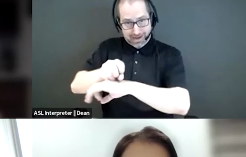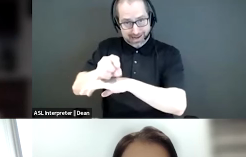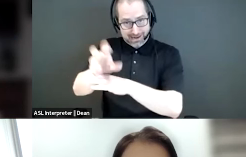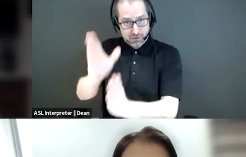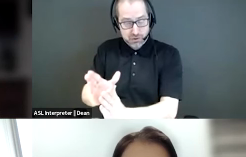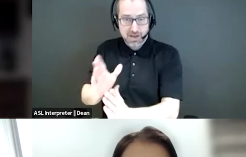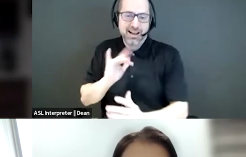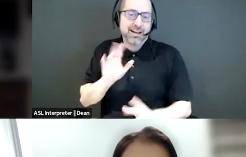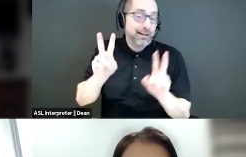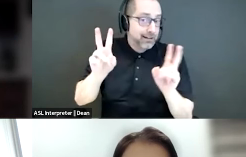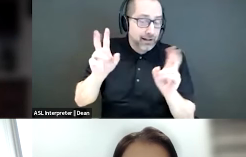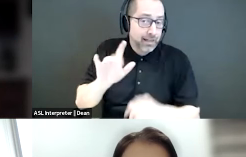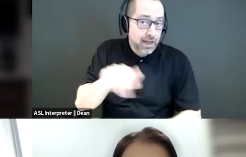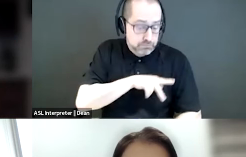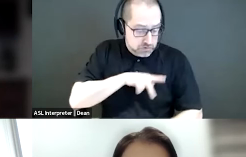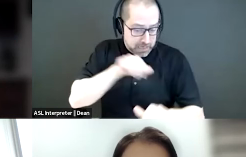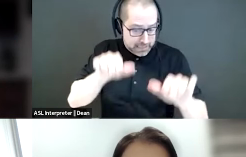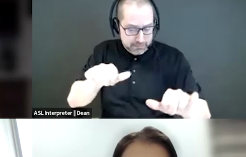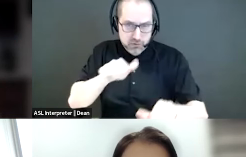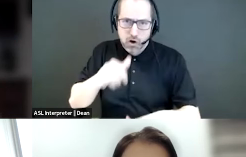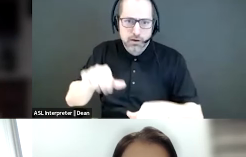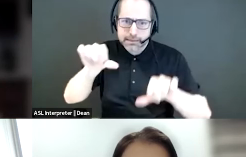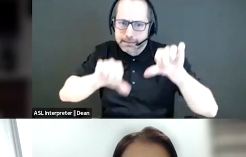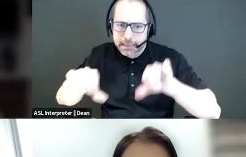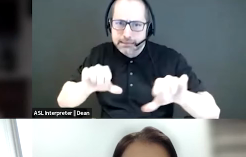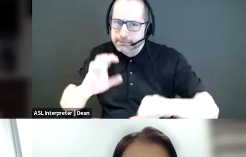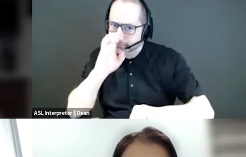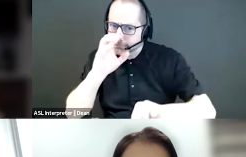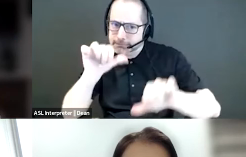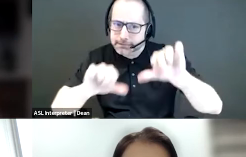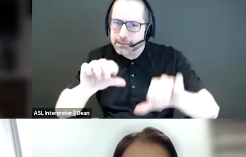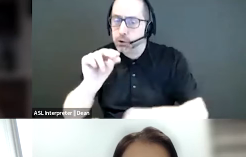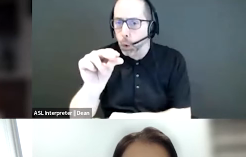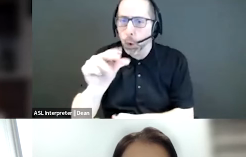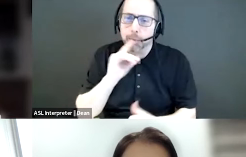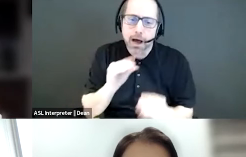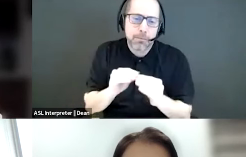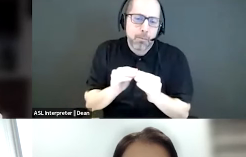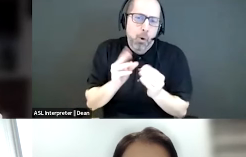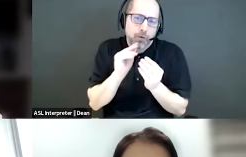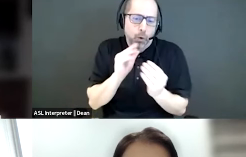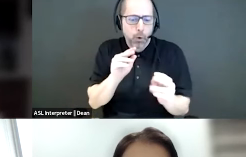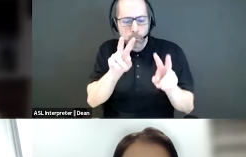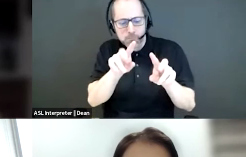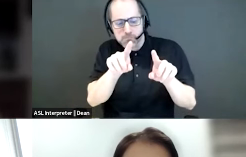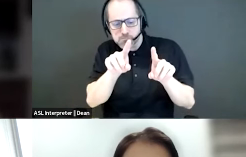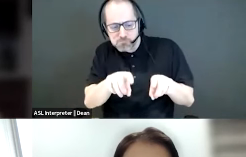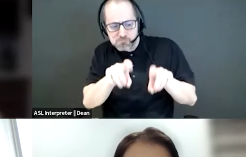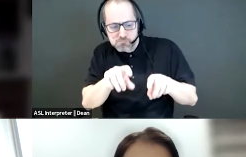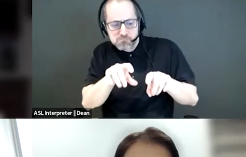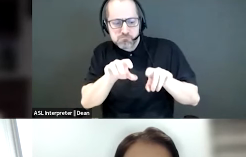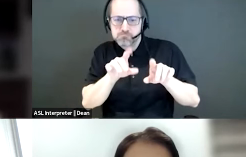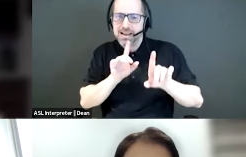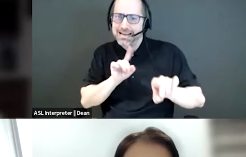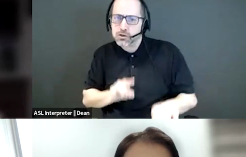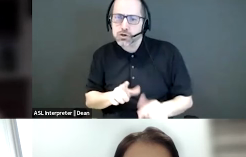science. So it is more informative and informational. There's different types of personality assessments. So